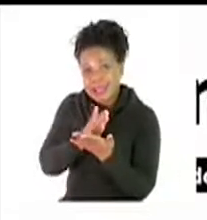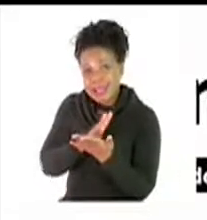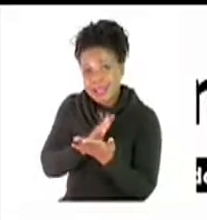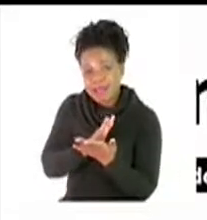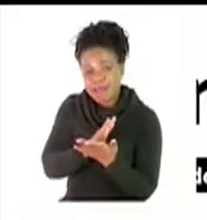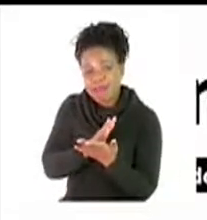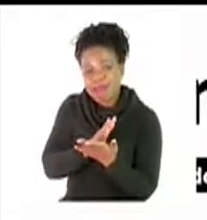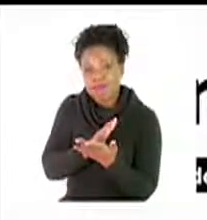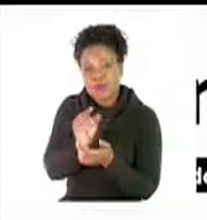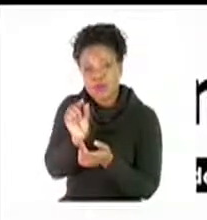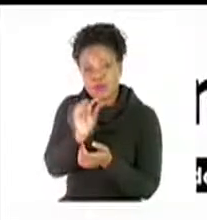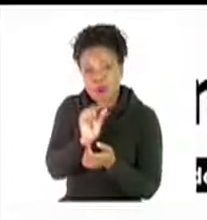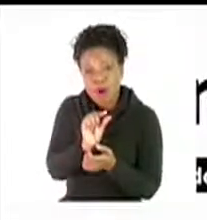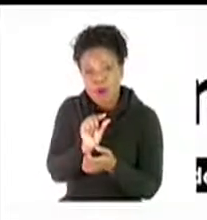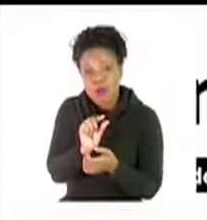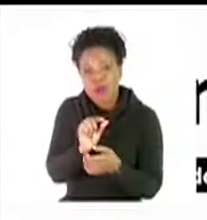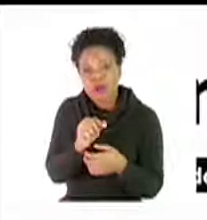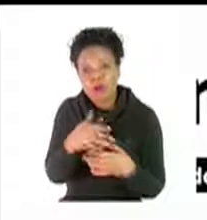E-T,